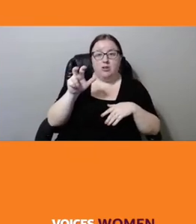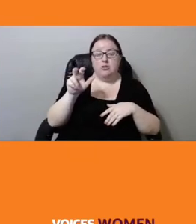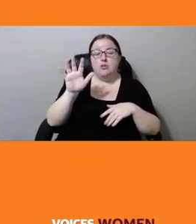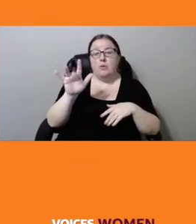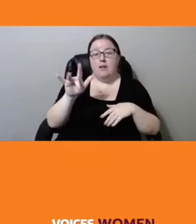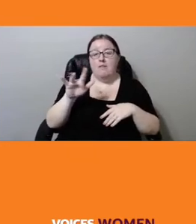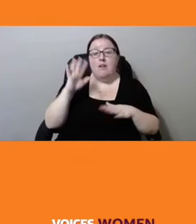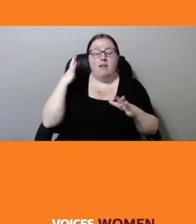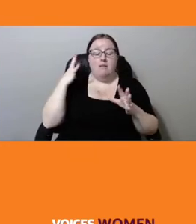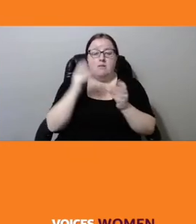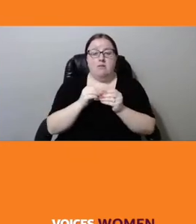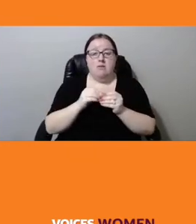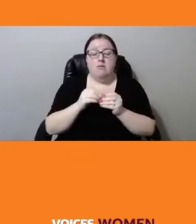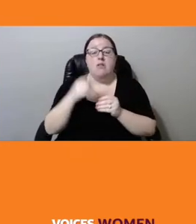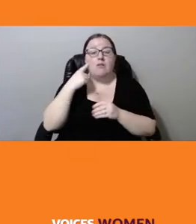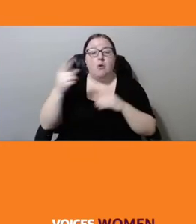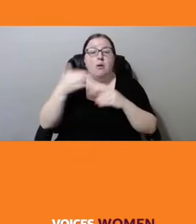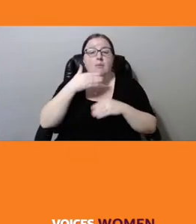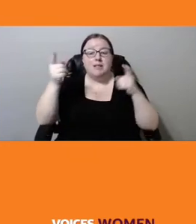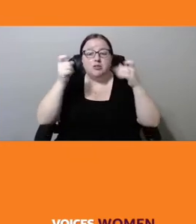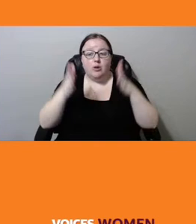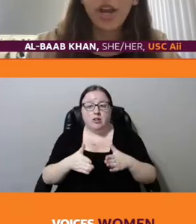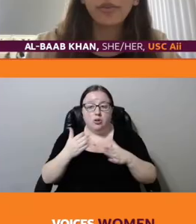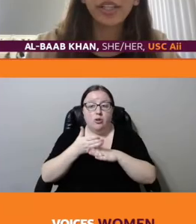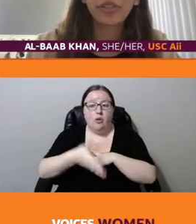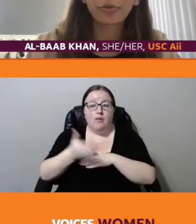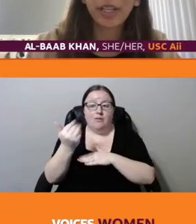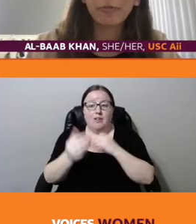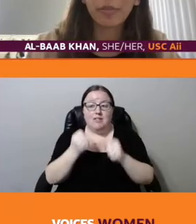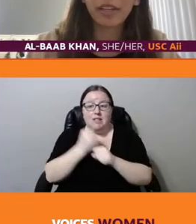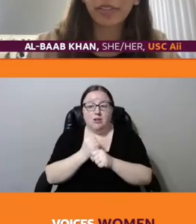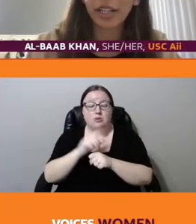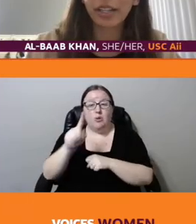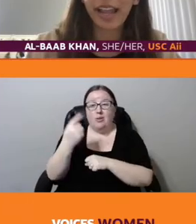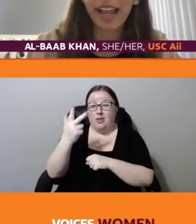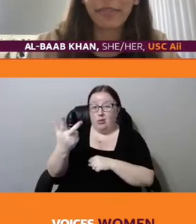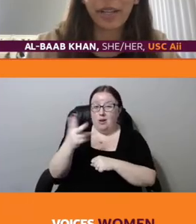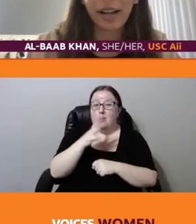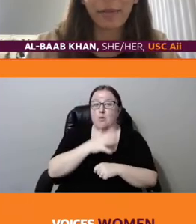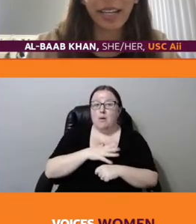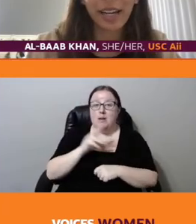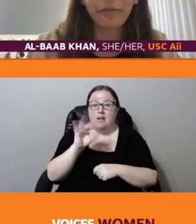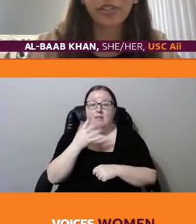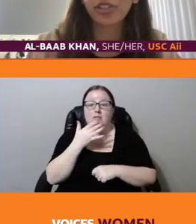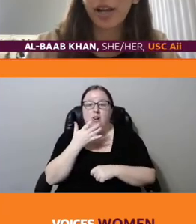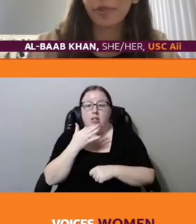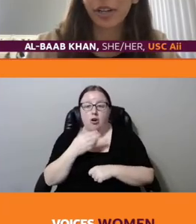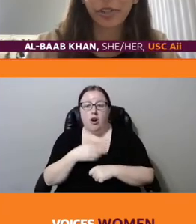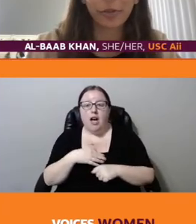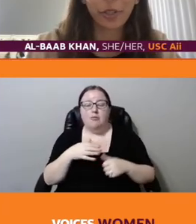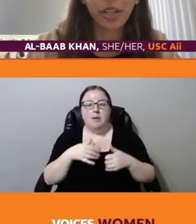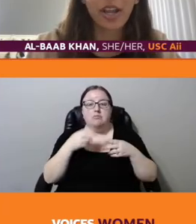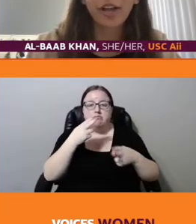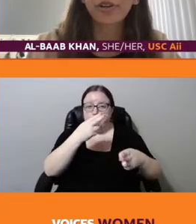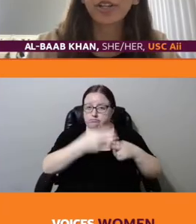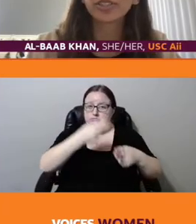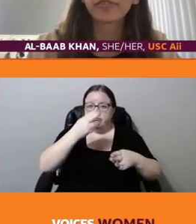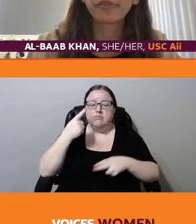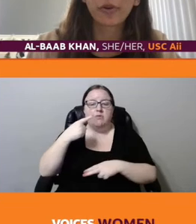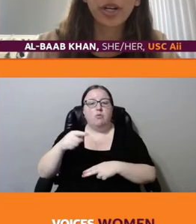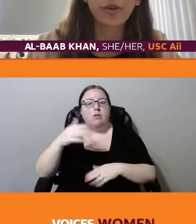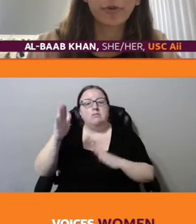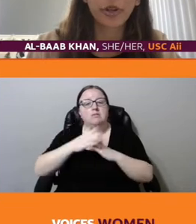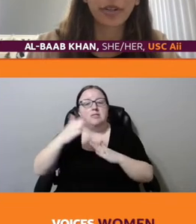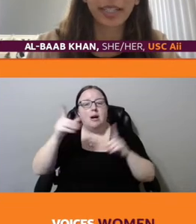total award nominations for Best Director over 15 years, only three women of color have been nominated for a top director award